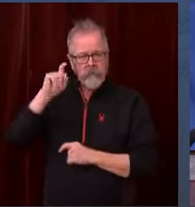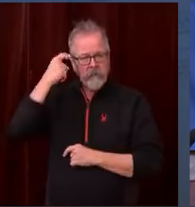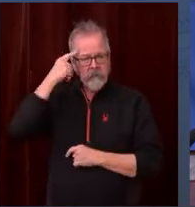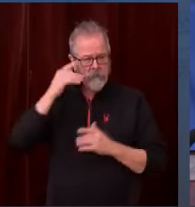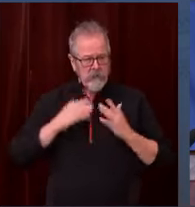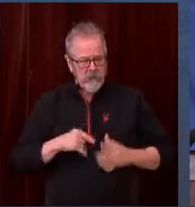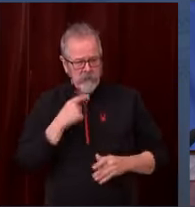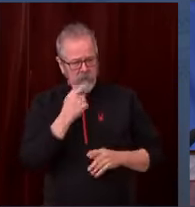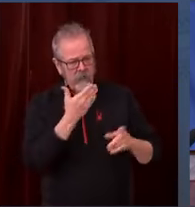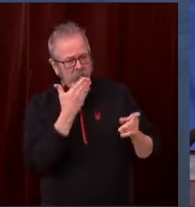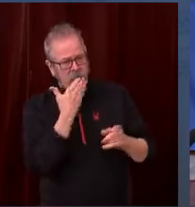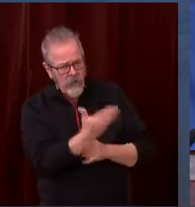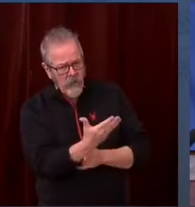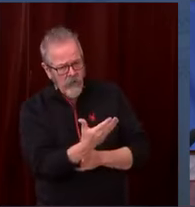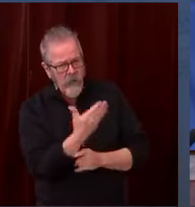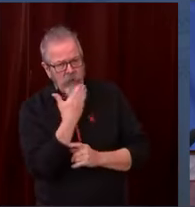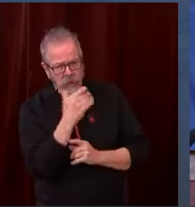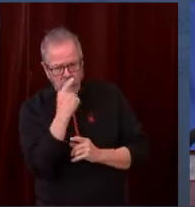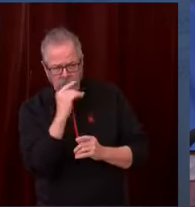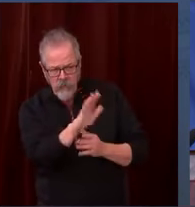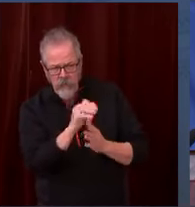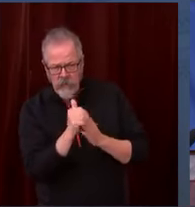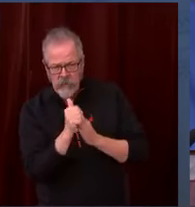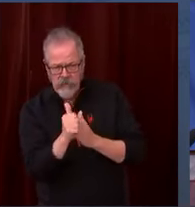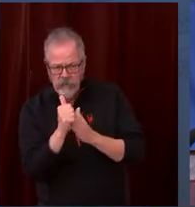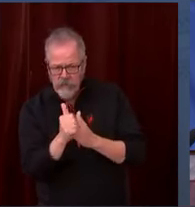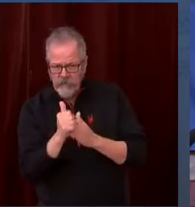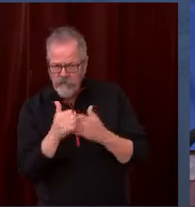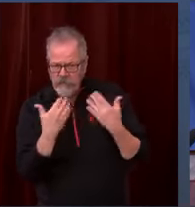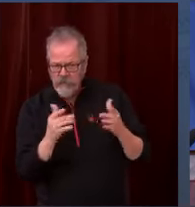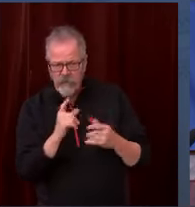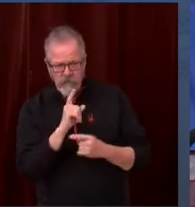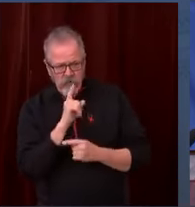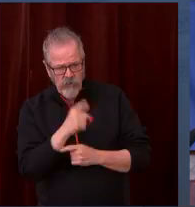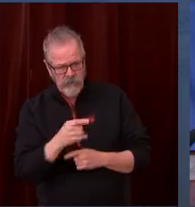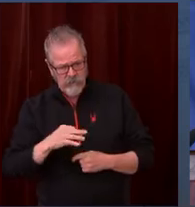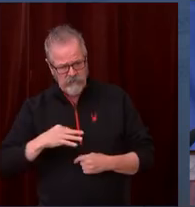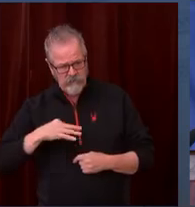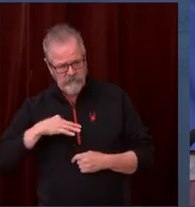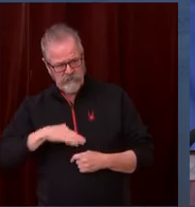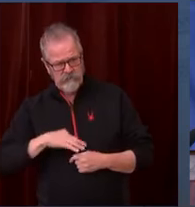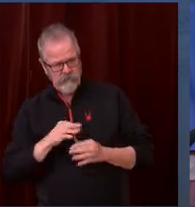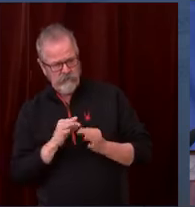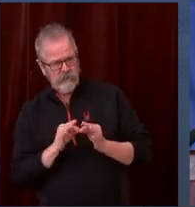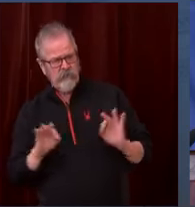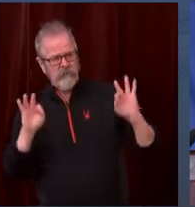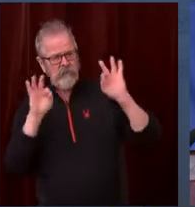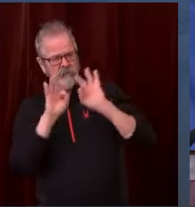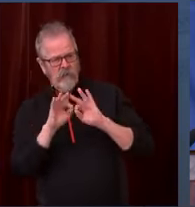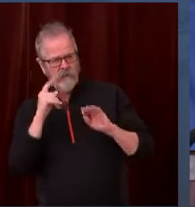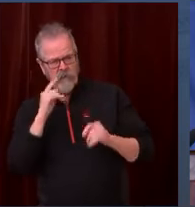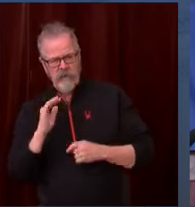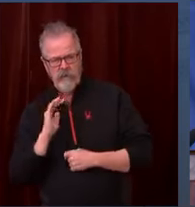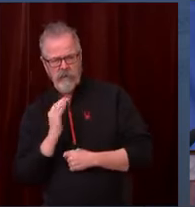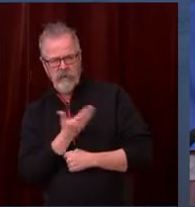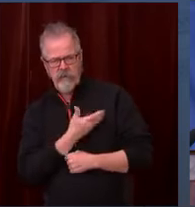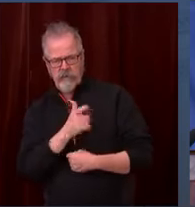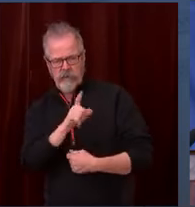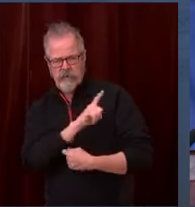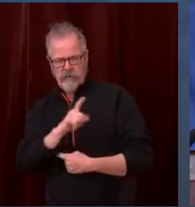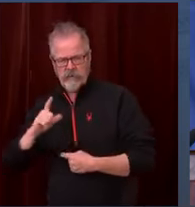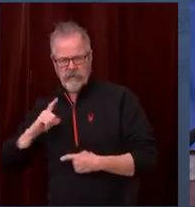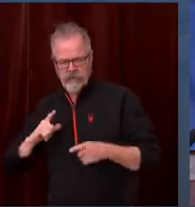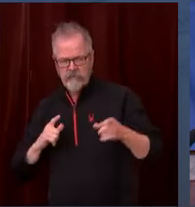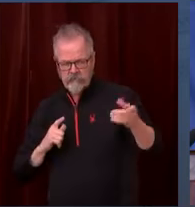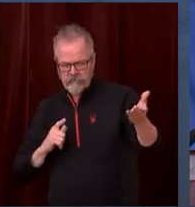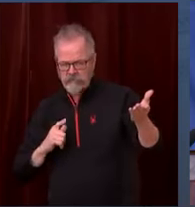this. So thank you for your alliance on this. You know, we know, as Dr. King said,